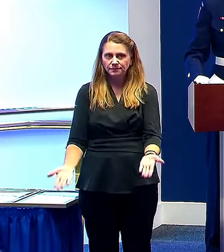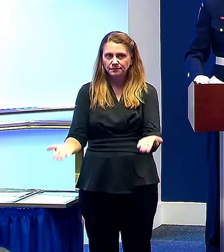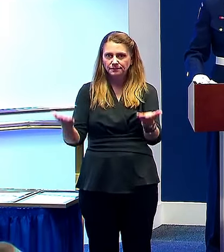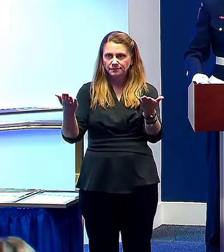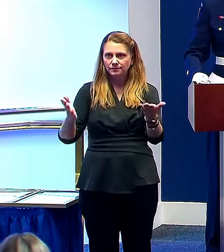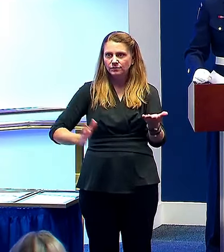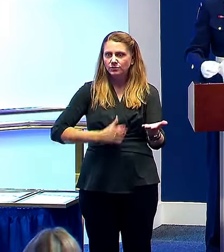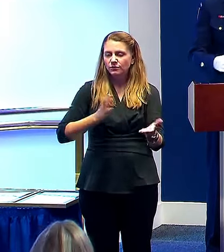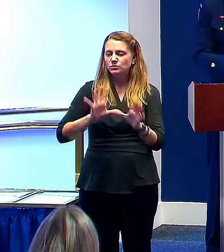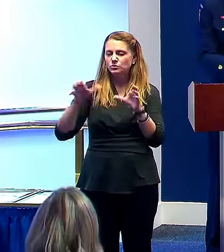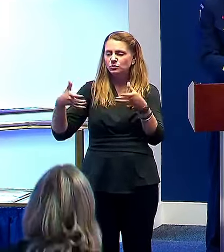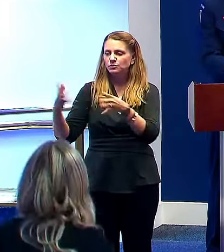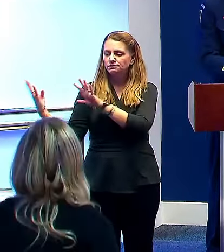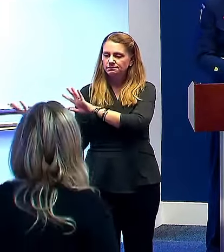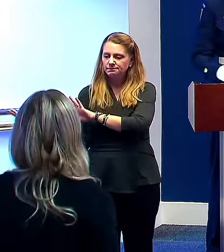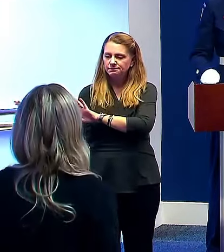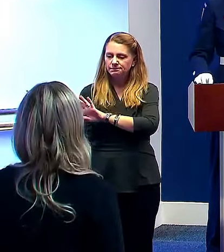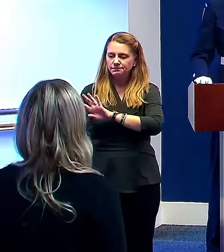party.